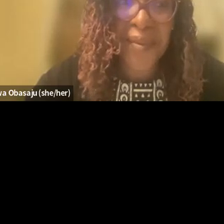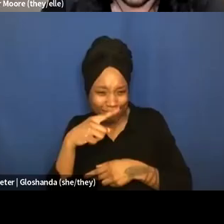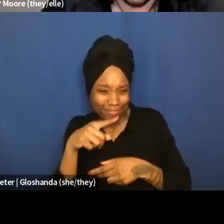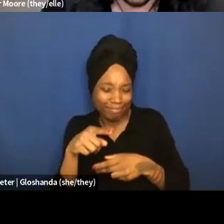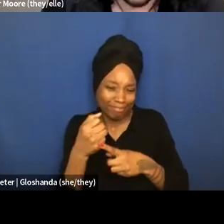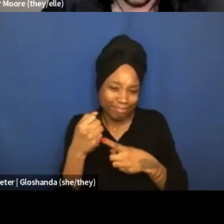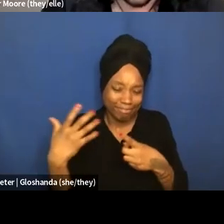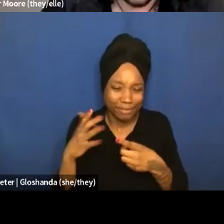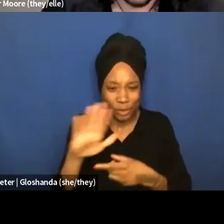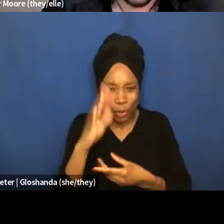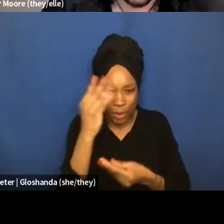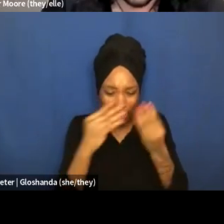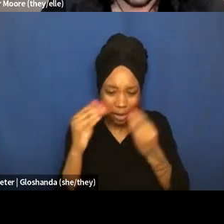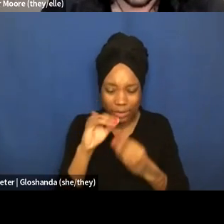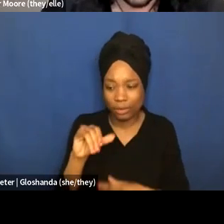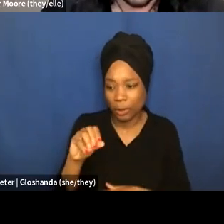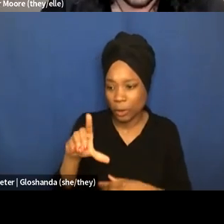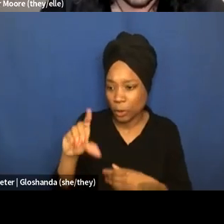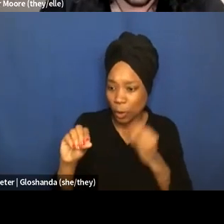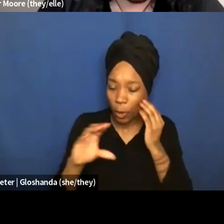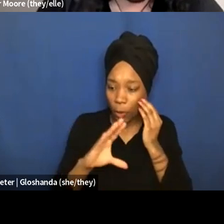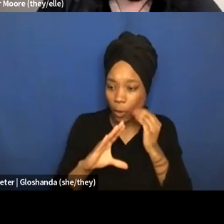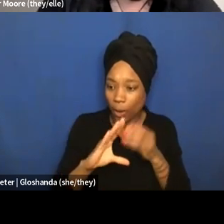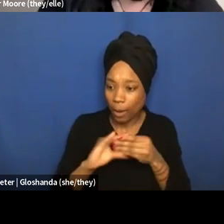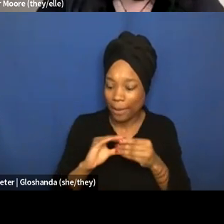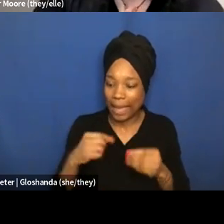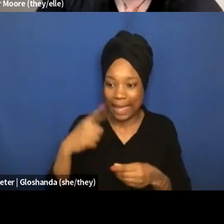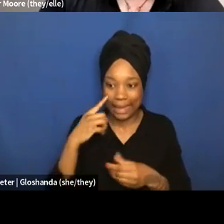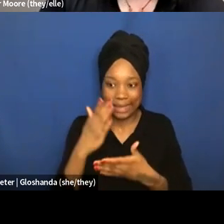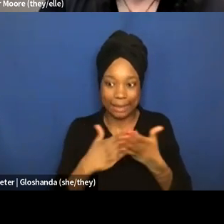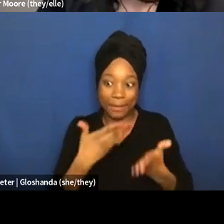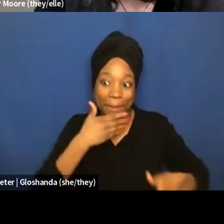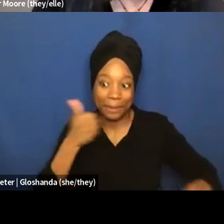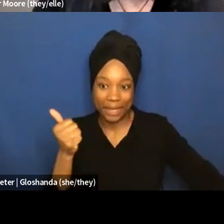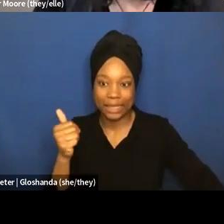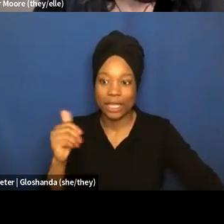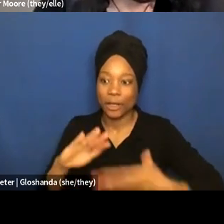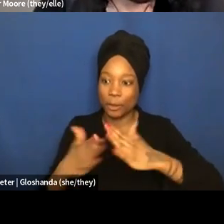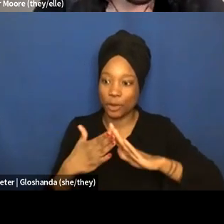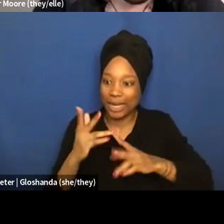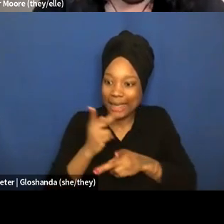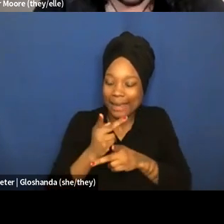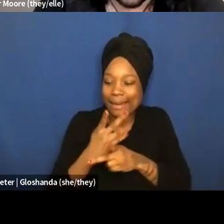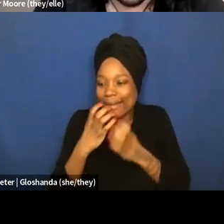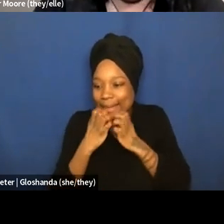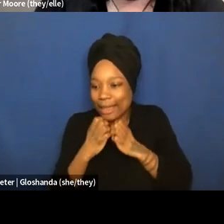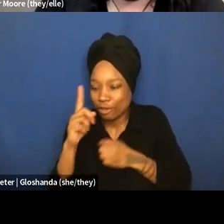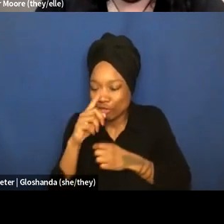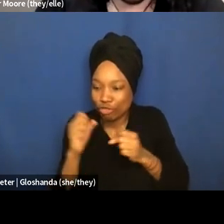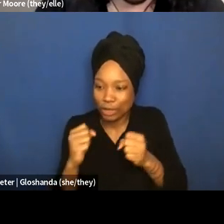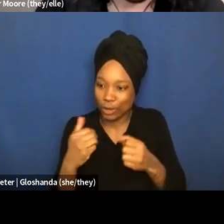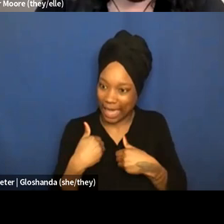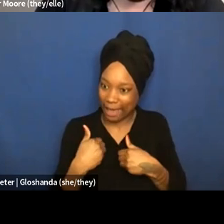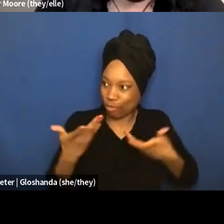I'll just briefly say, I think that some of the best community care strategies are the ones that we are already doing that we need to uplift and refine. Right? So there's so